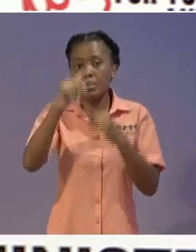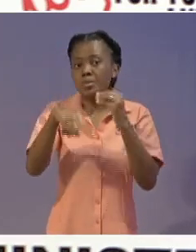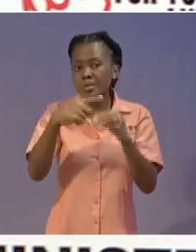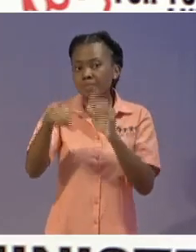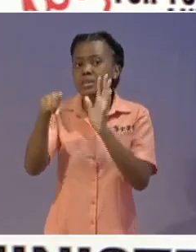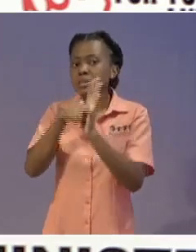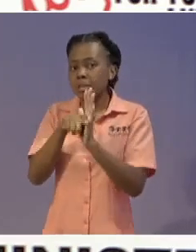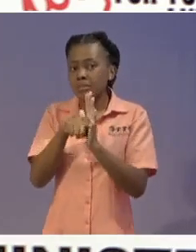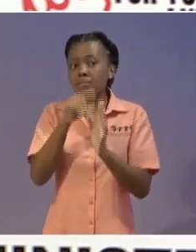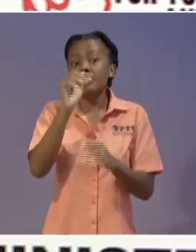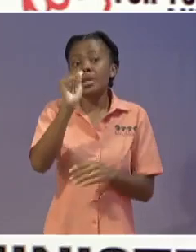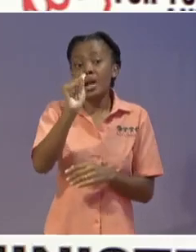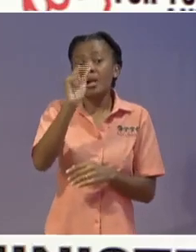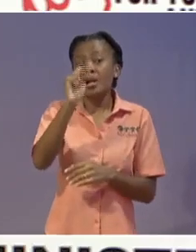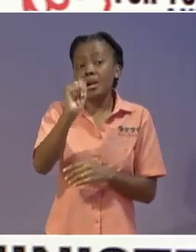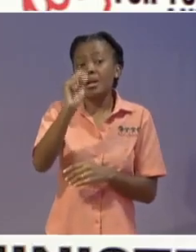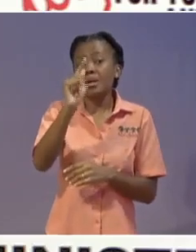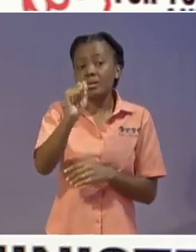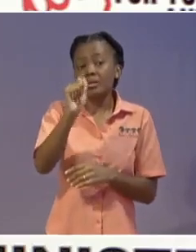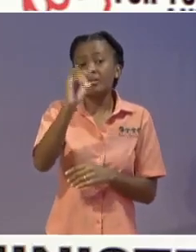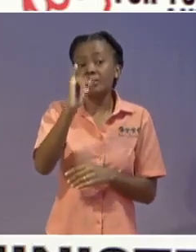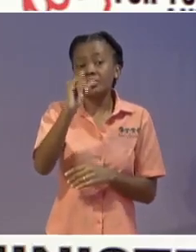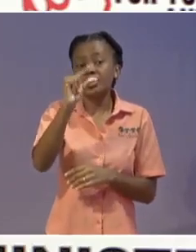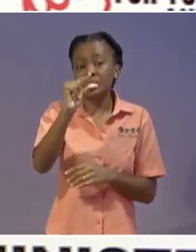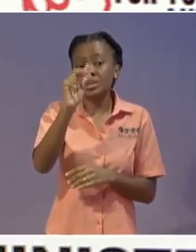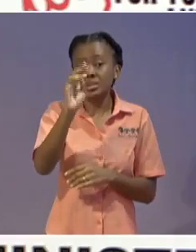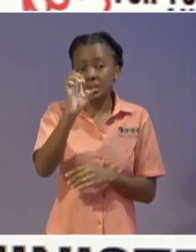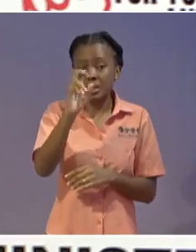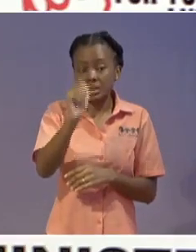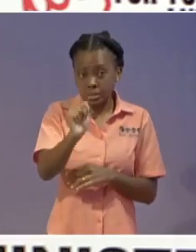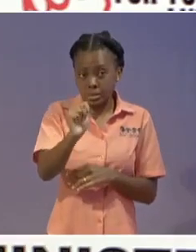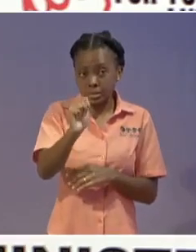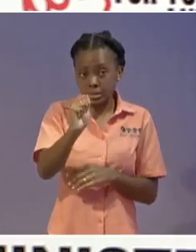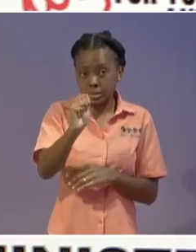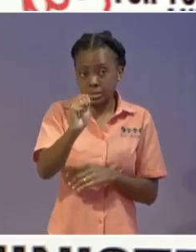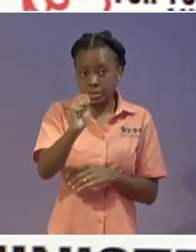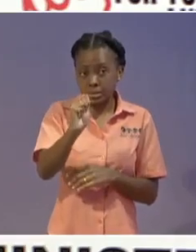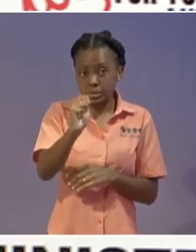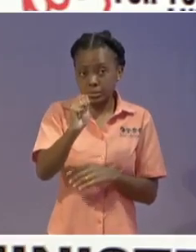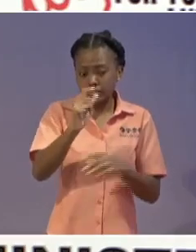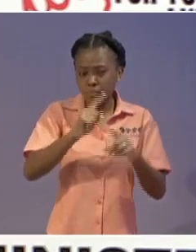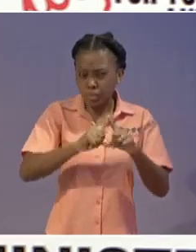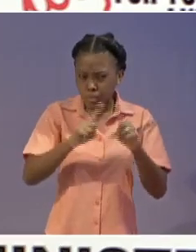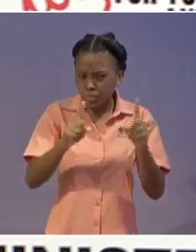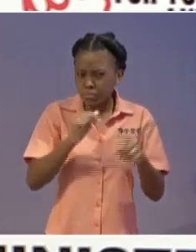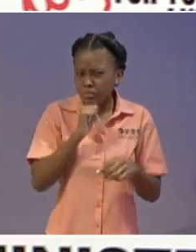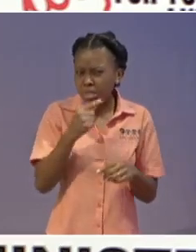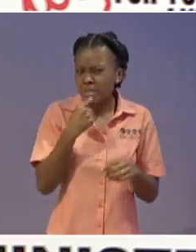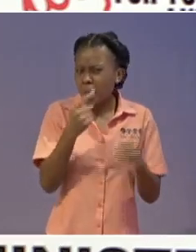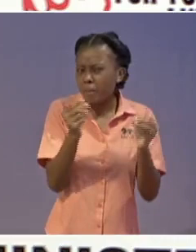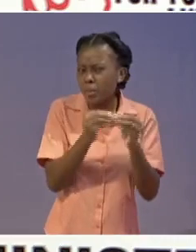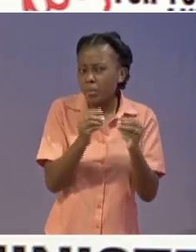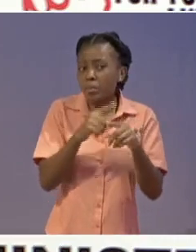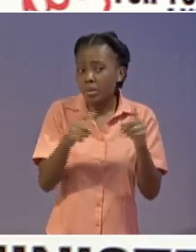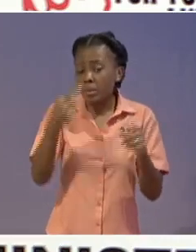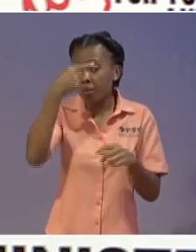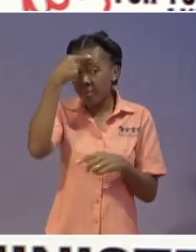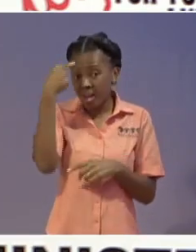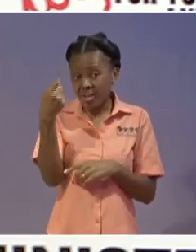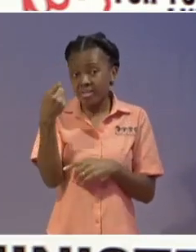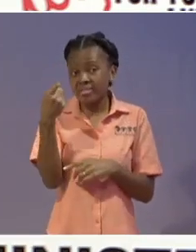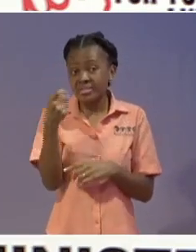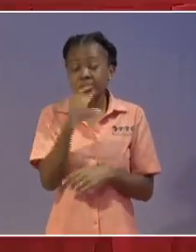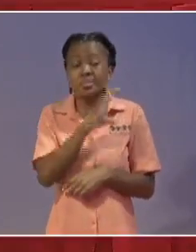too much detail because I know it's a matter for under investigation by the police as well. So I hope that gives an answer to that question. Thank you very